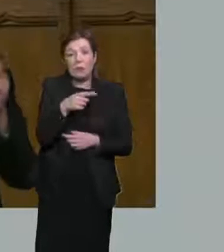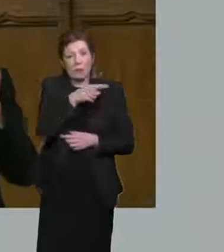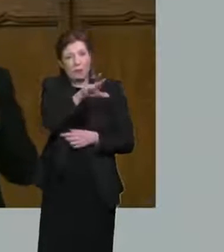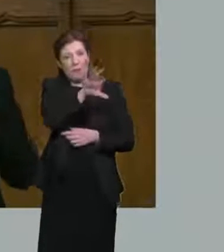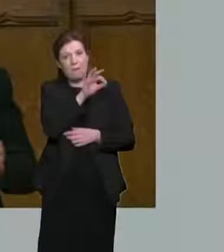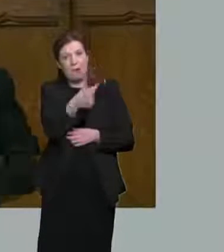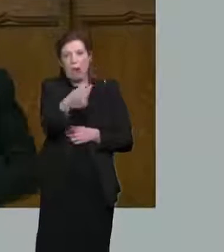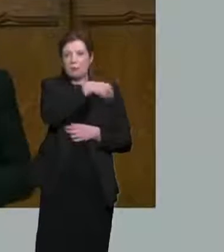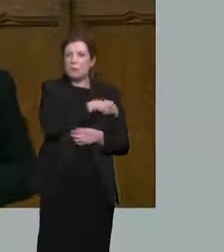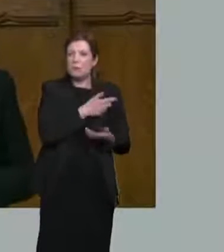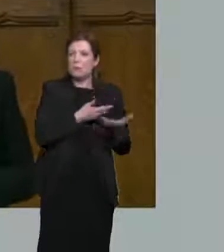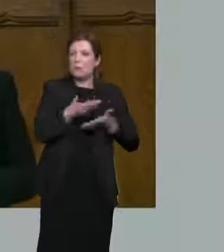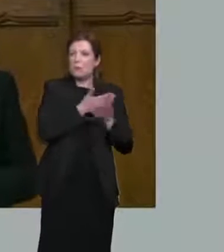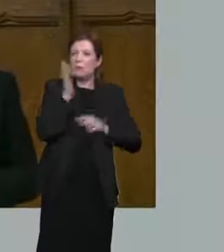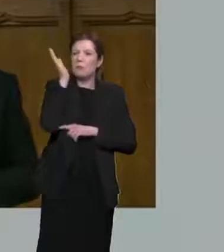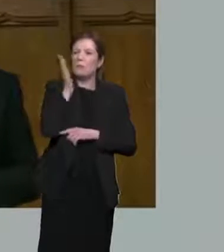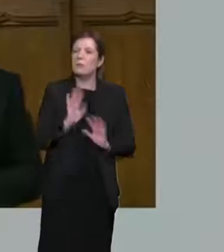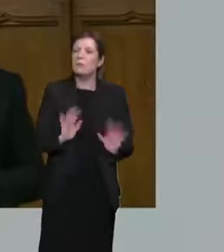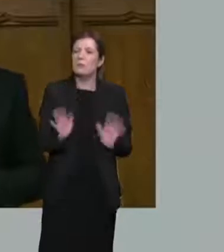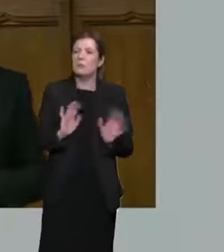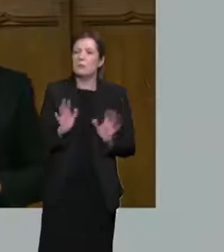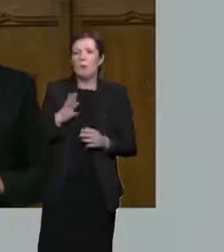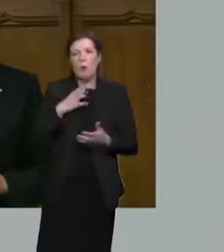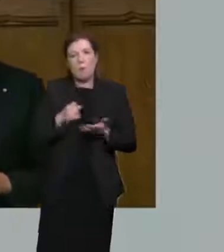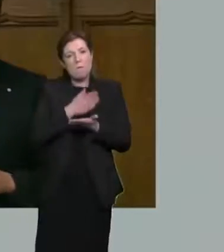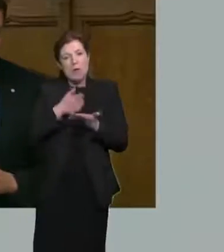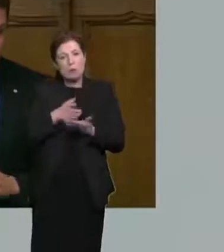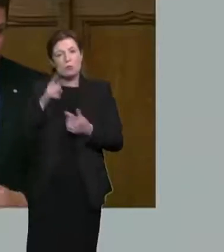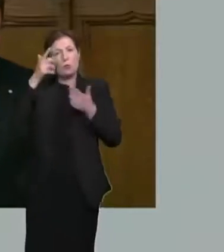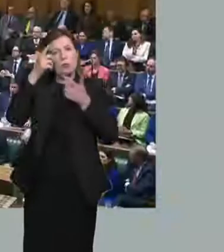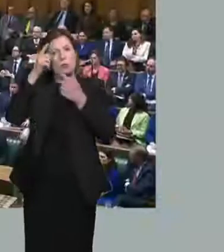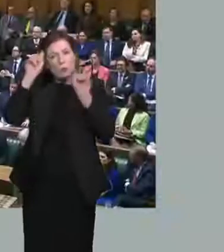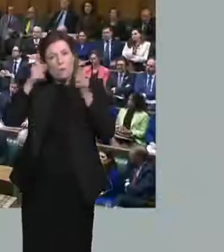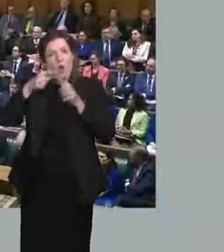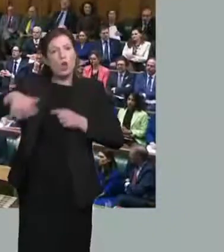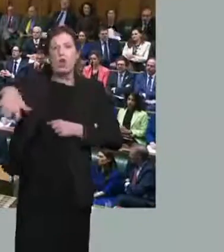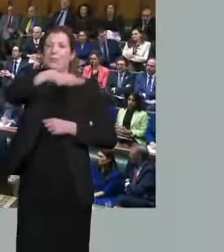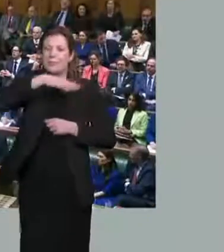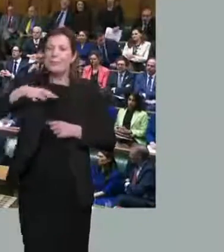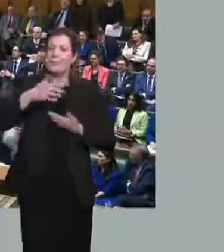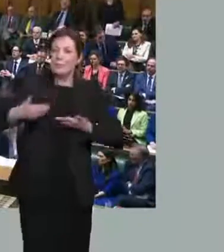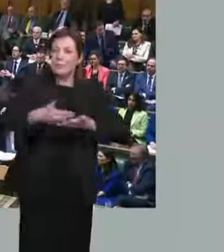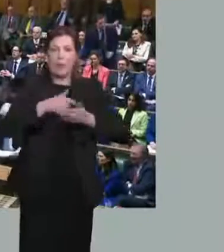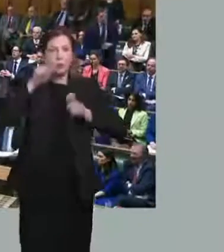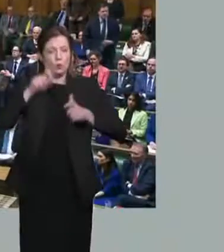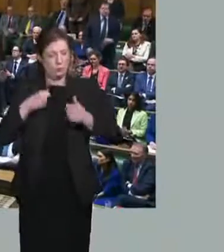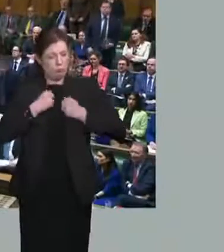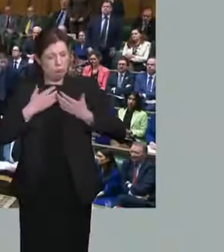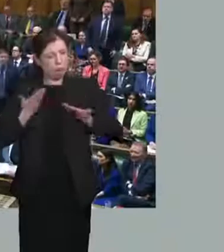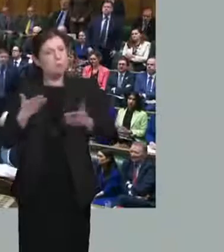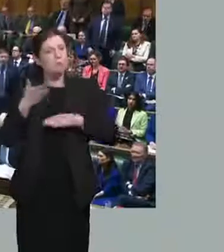conference. Can the Prime Minister do everything in his power to ensure campuses are a safe place for British Jewish students? Prime